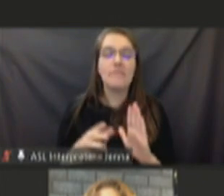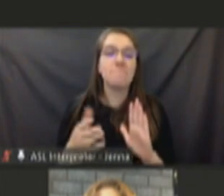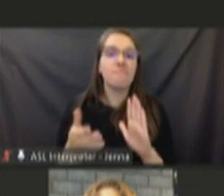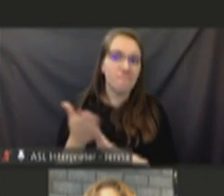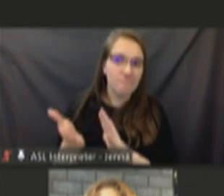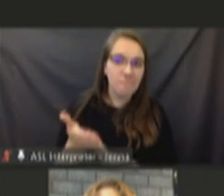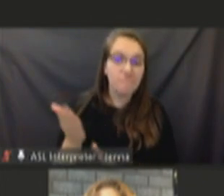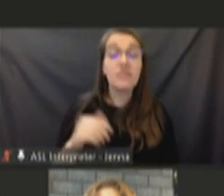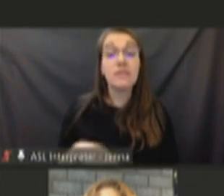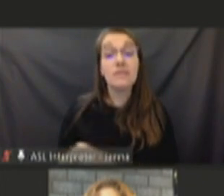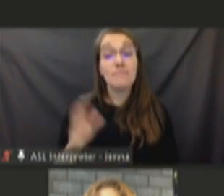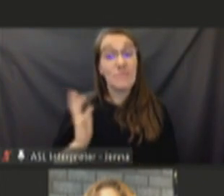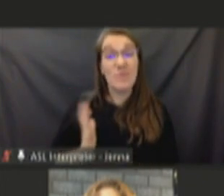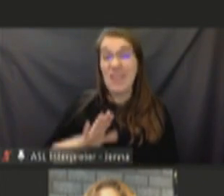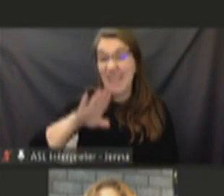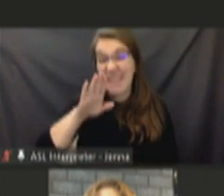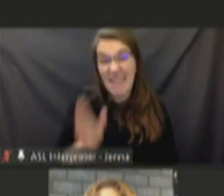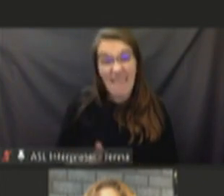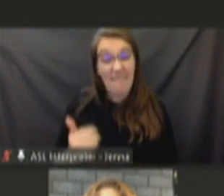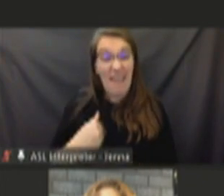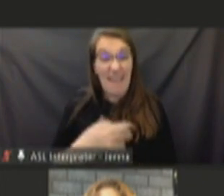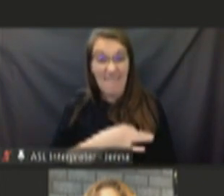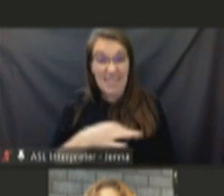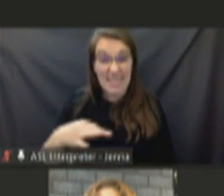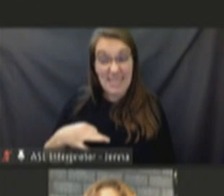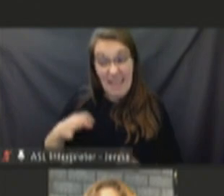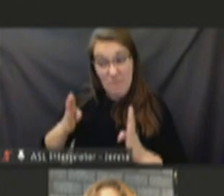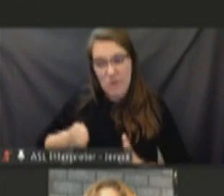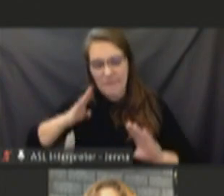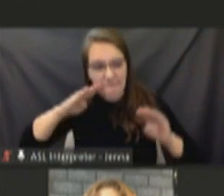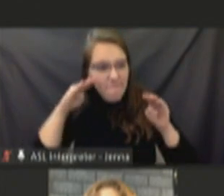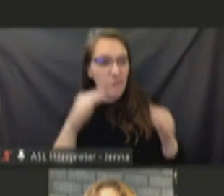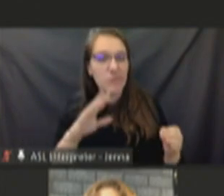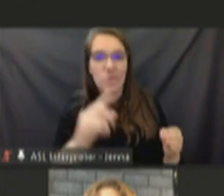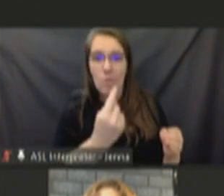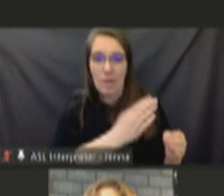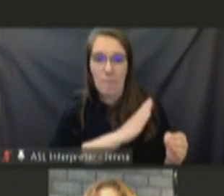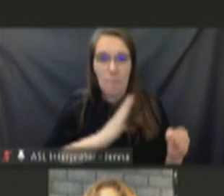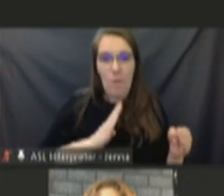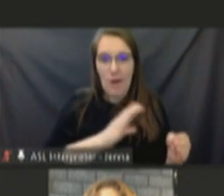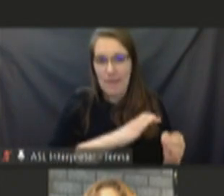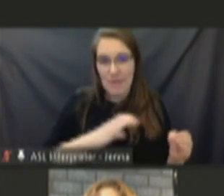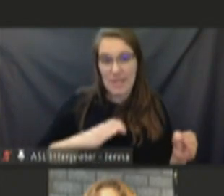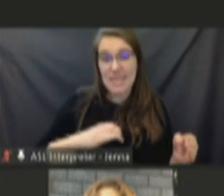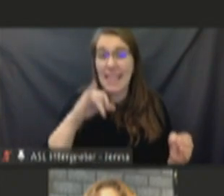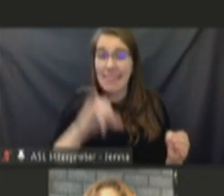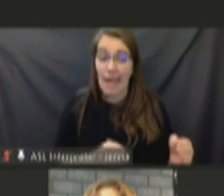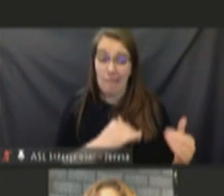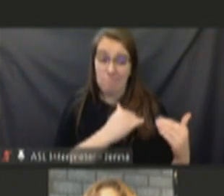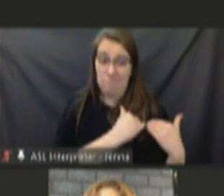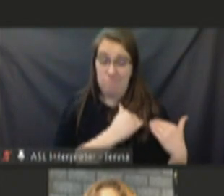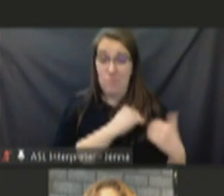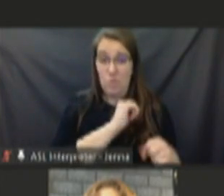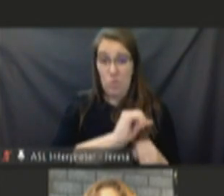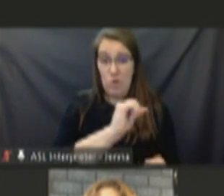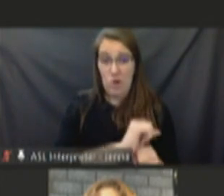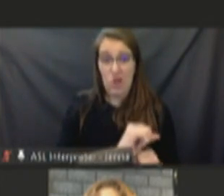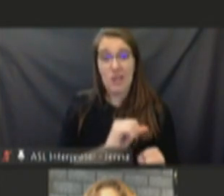a staff person focus solely on boards and commissions. It was a task that was on a